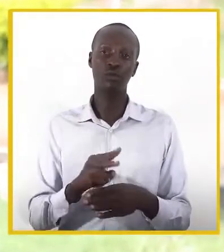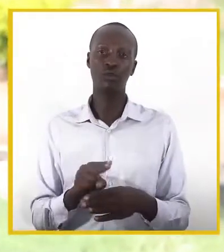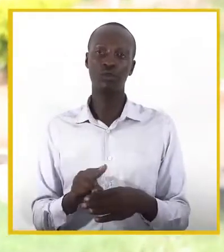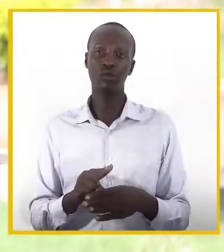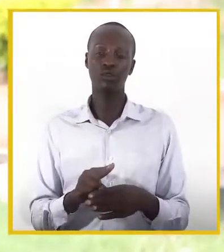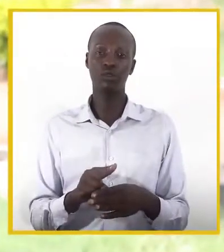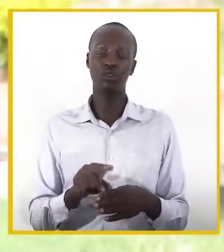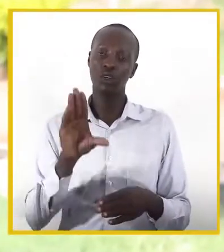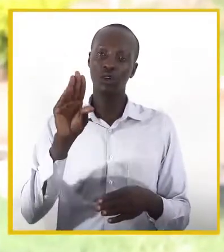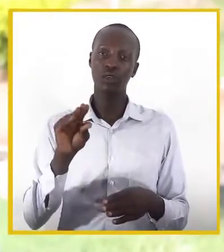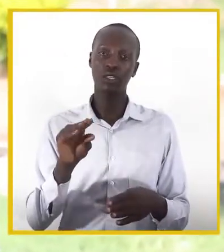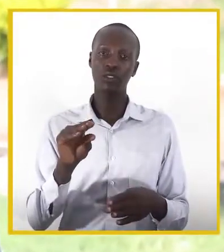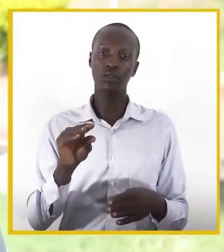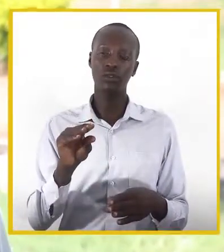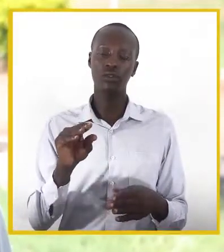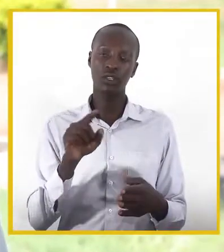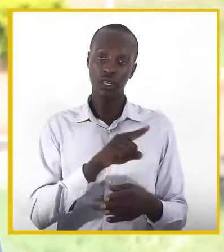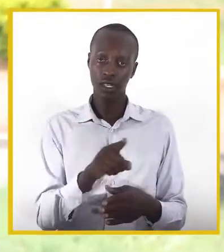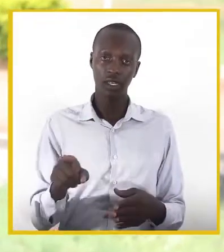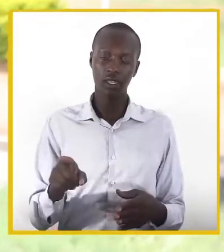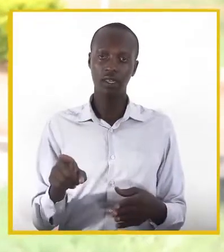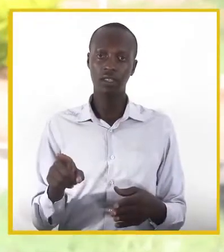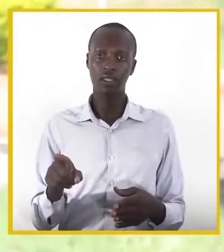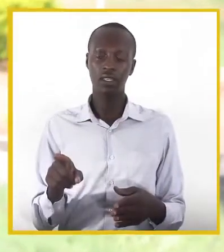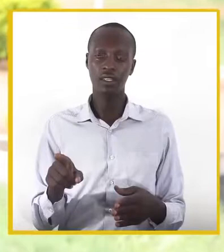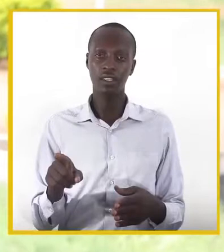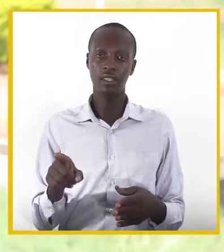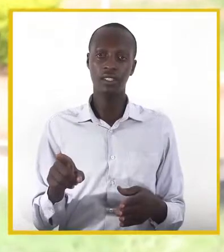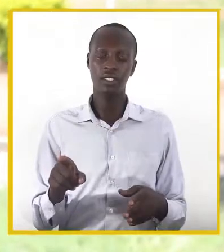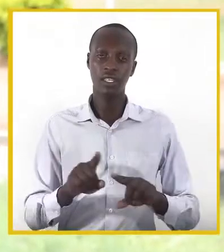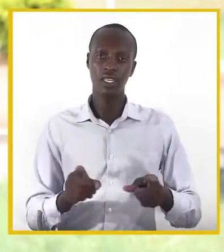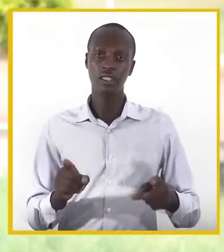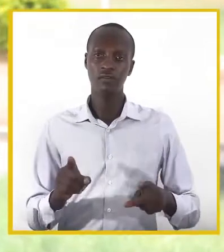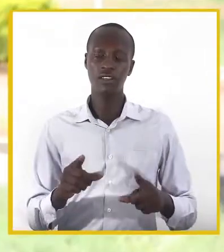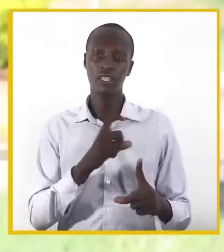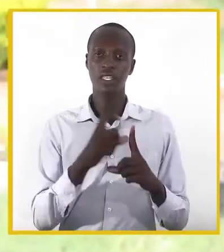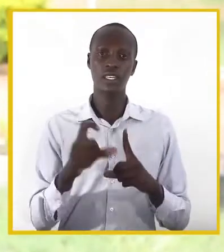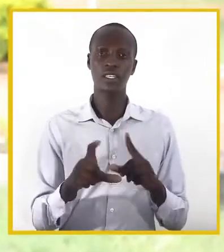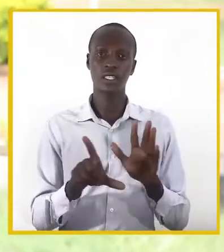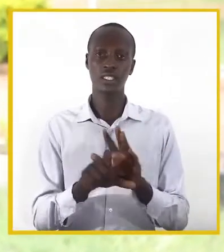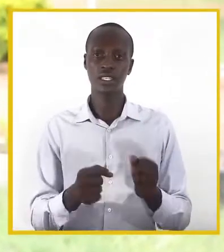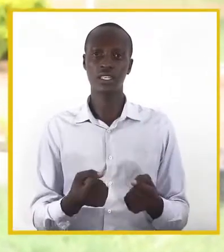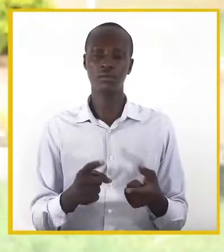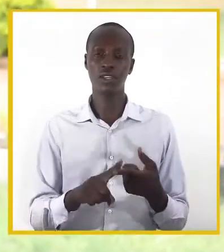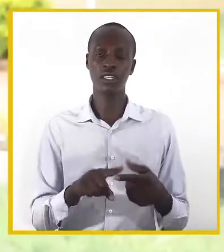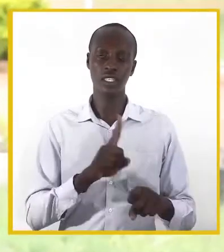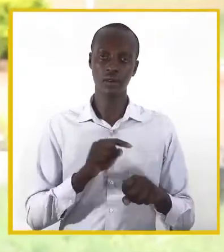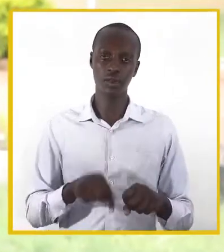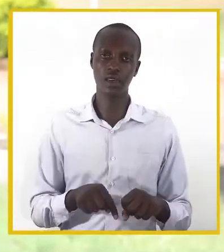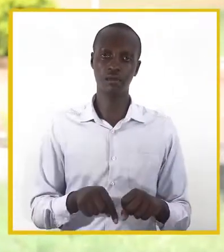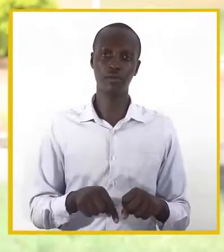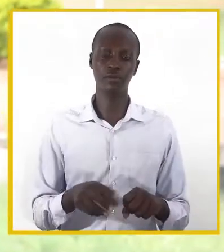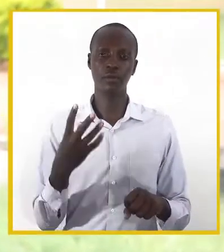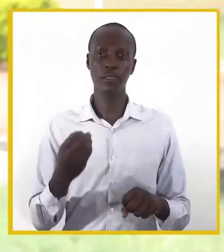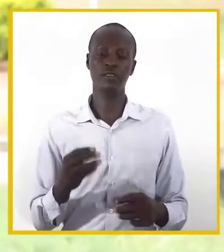that we will reduce this type of robberies. So far,